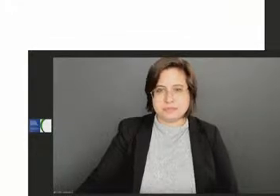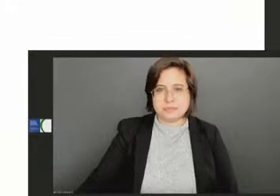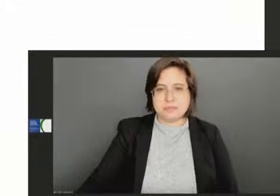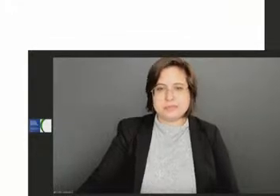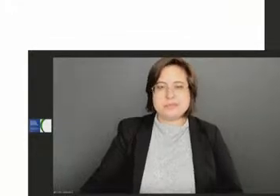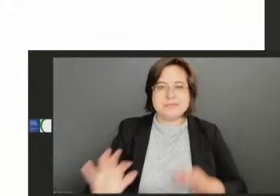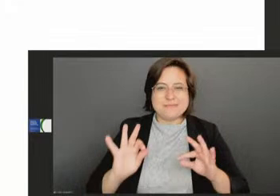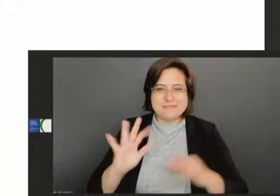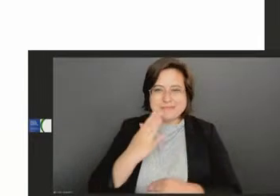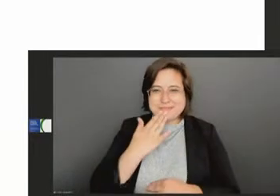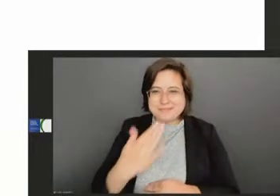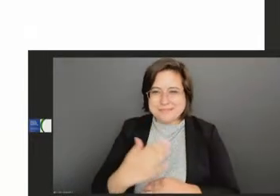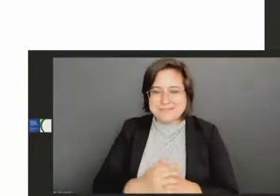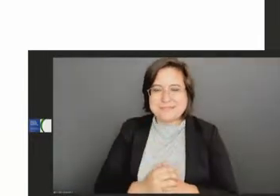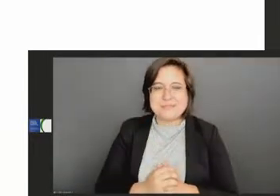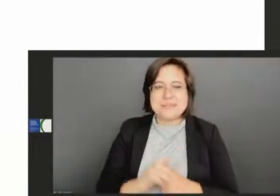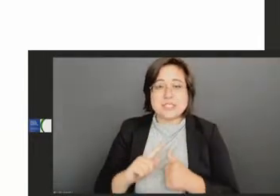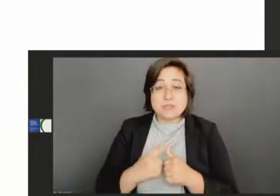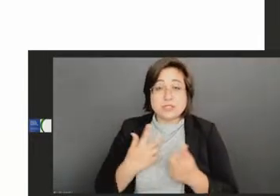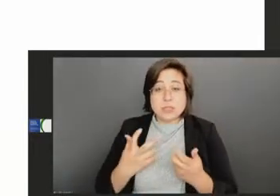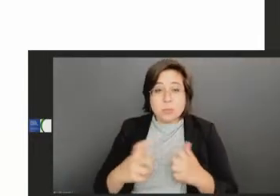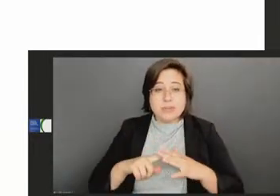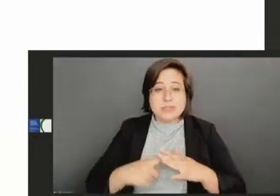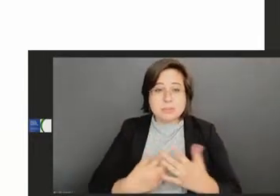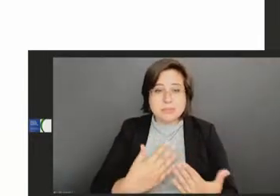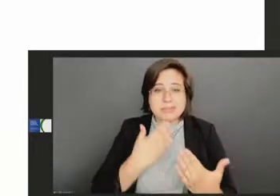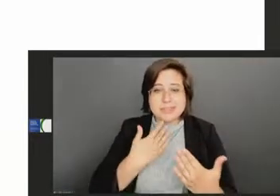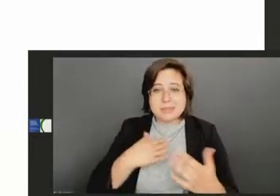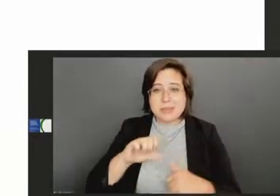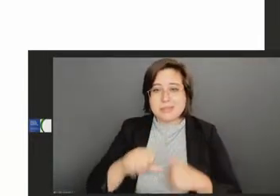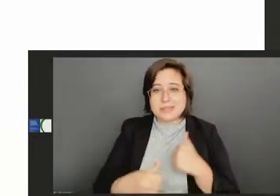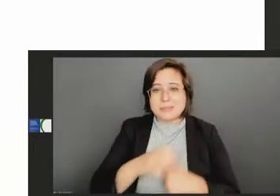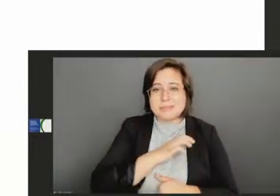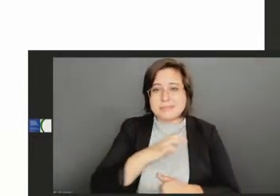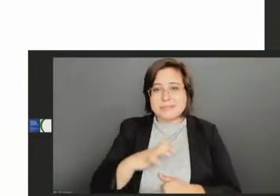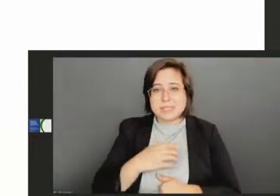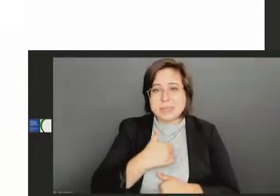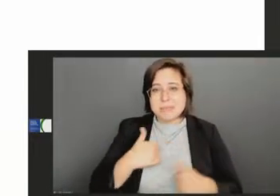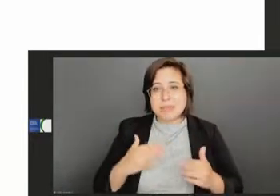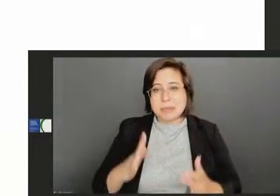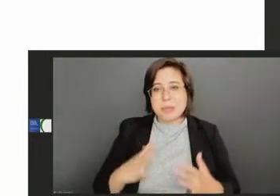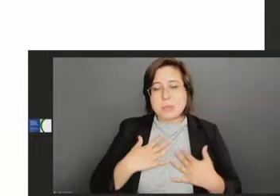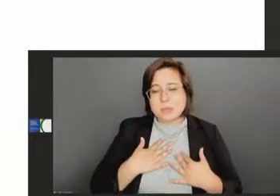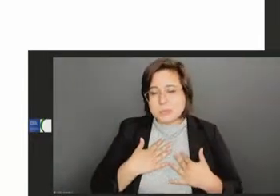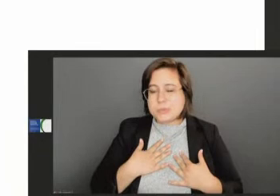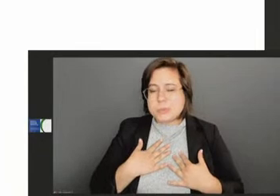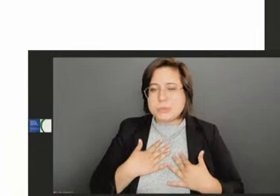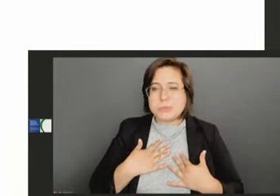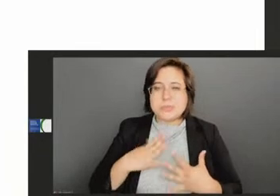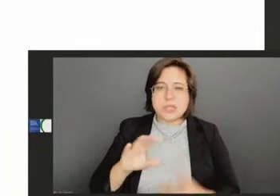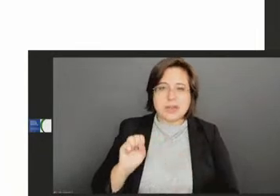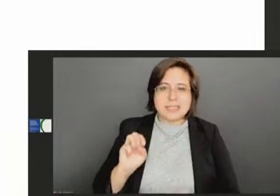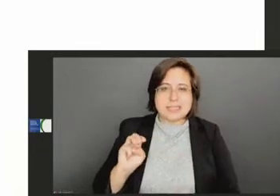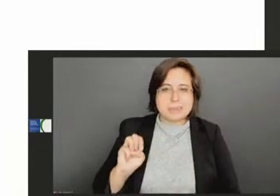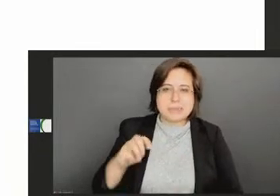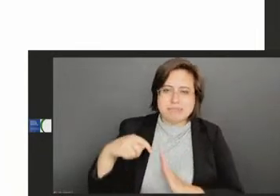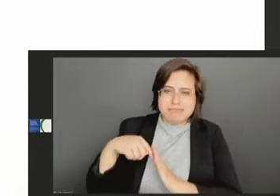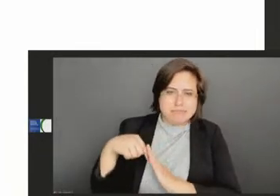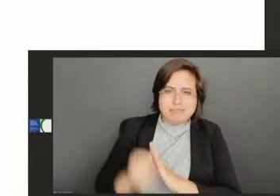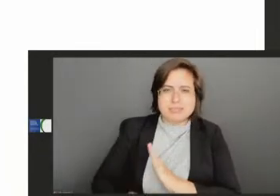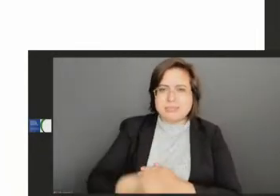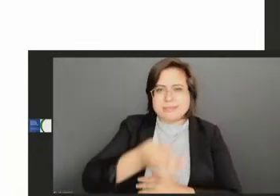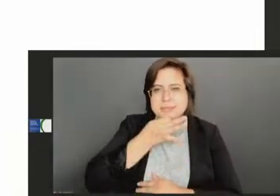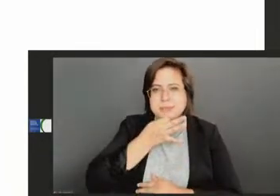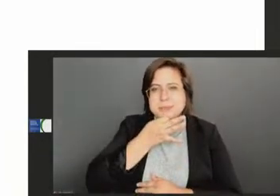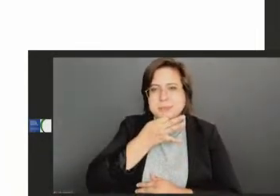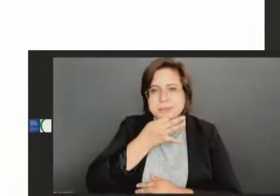to begin by thanking my subcommittee members and their deep subject matter expertise, and that